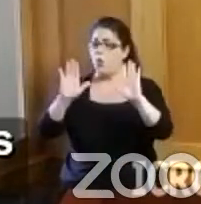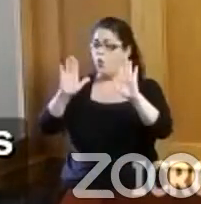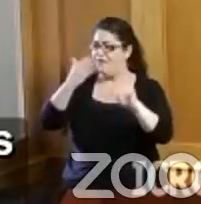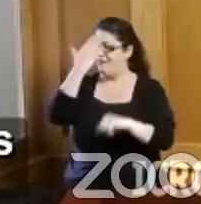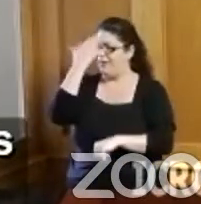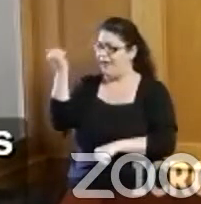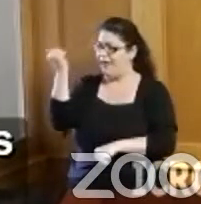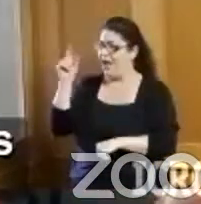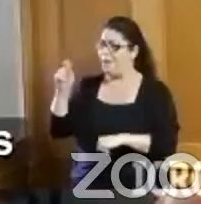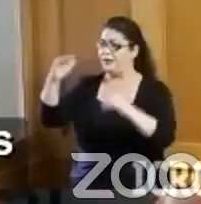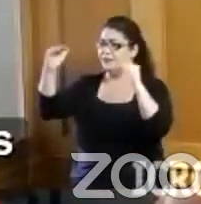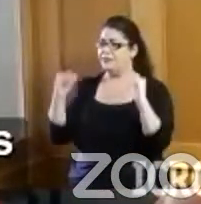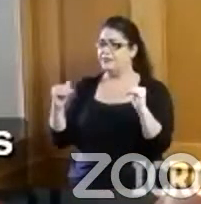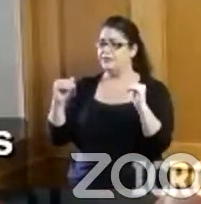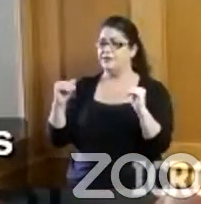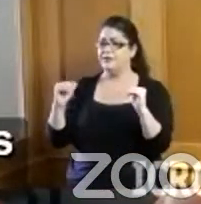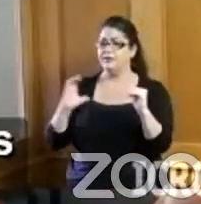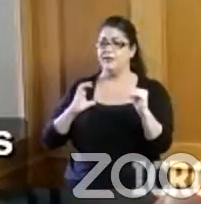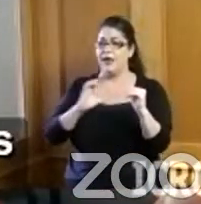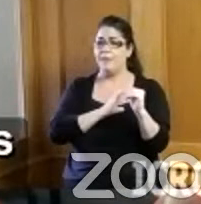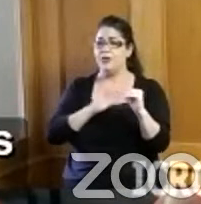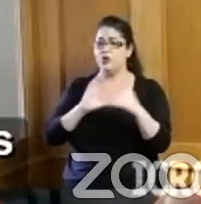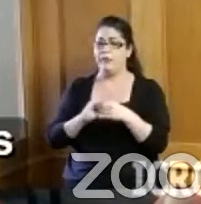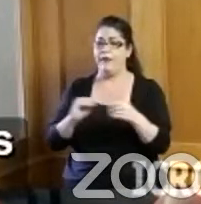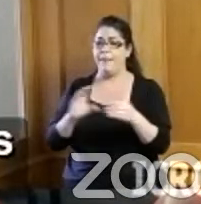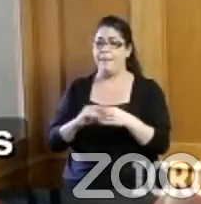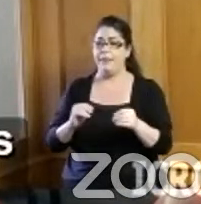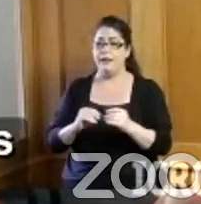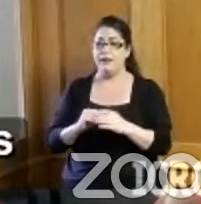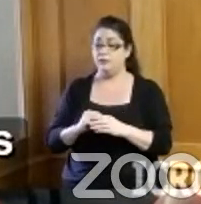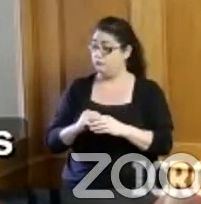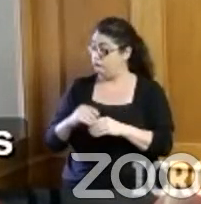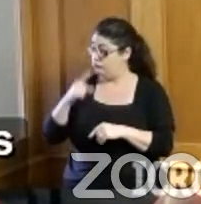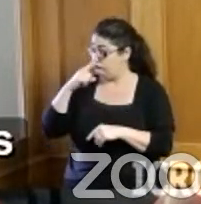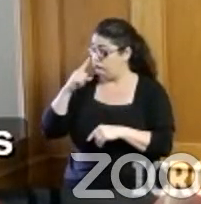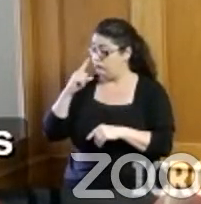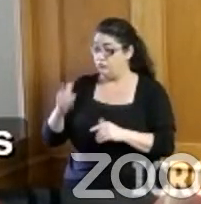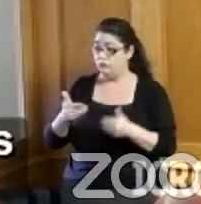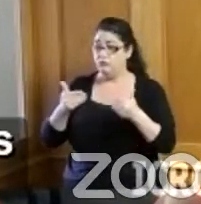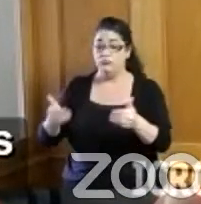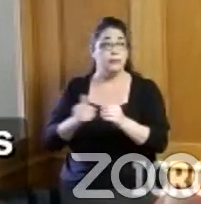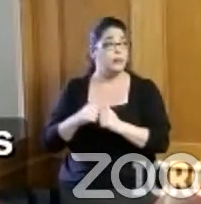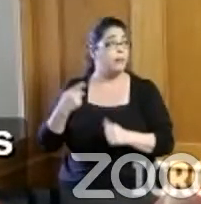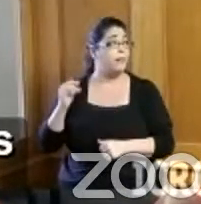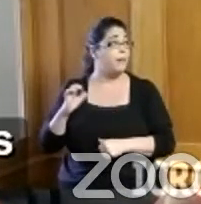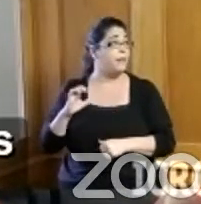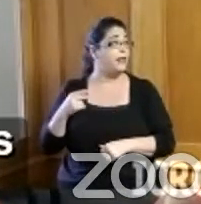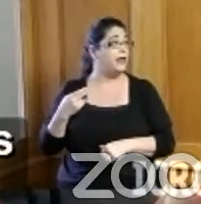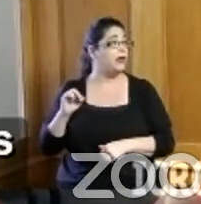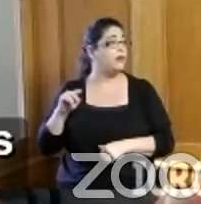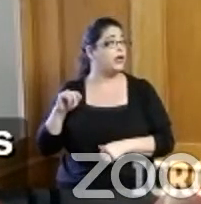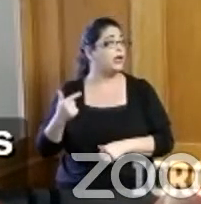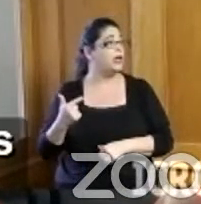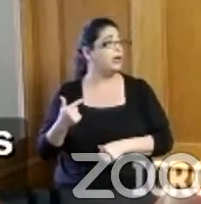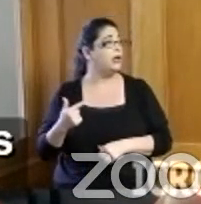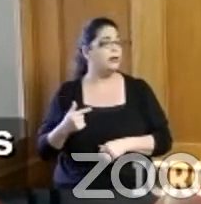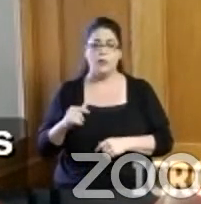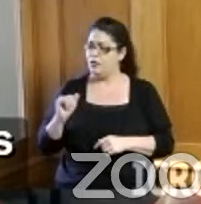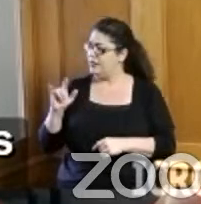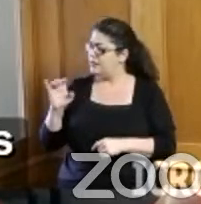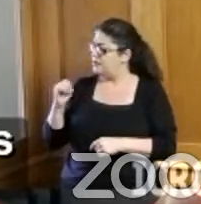the commission first. We could go straight to the public hearing. Yeah. Are you all right with going to the public hearing? Since we're 15 minutes